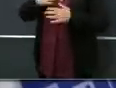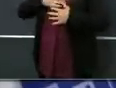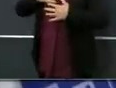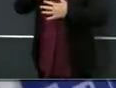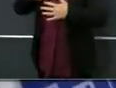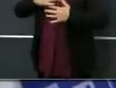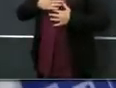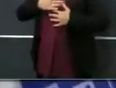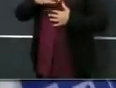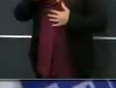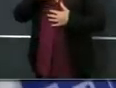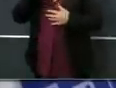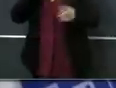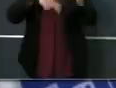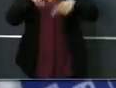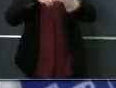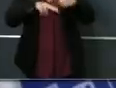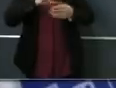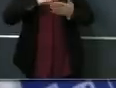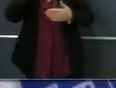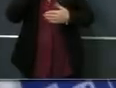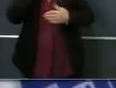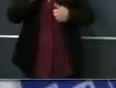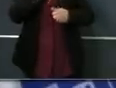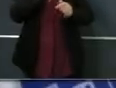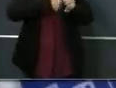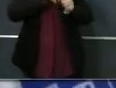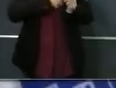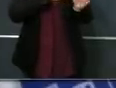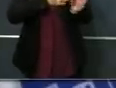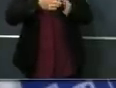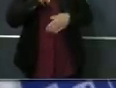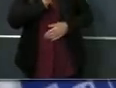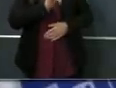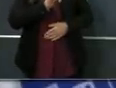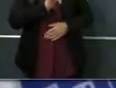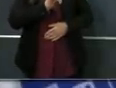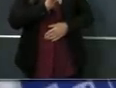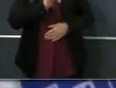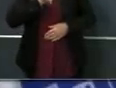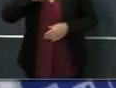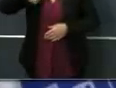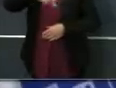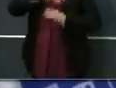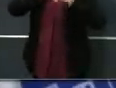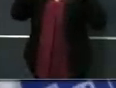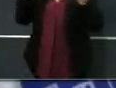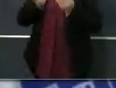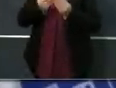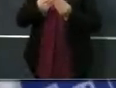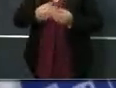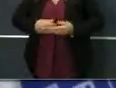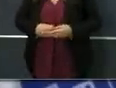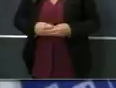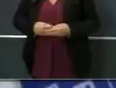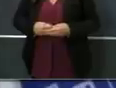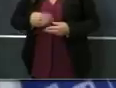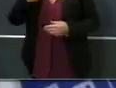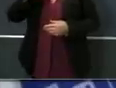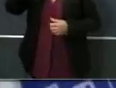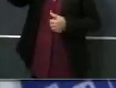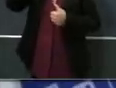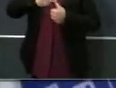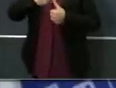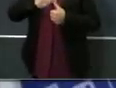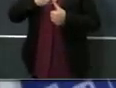about them as individuals and us as a family. Most of the time, though, I'm having to remind myself to stay calm and carry